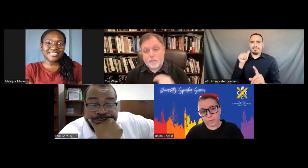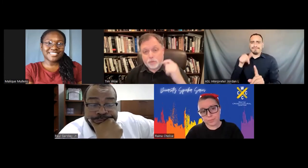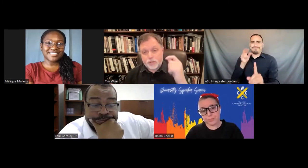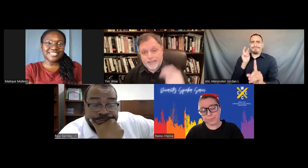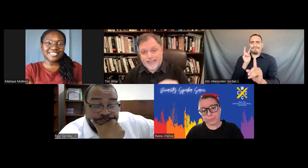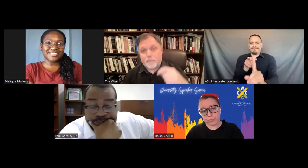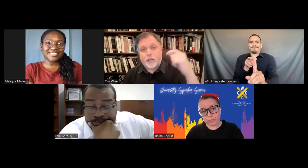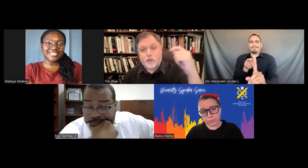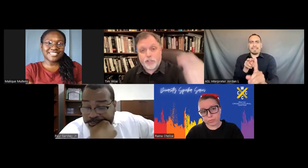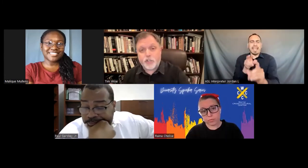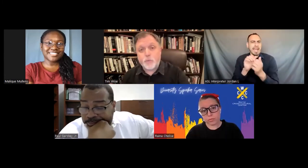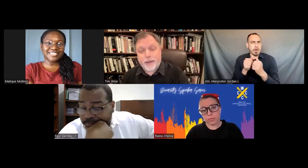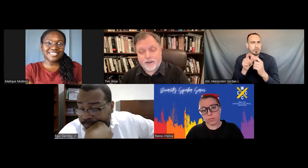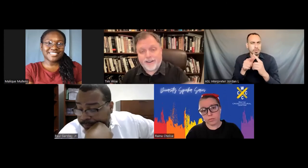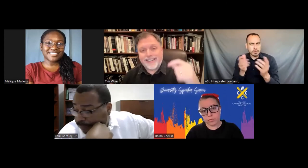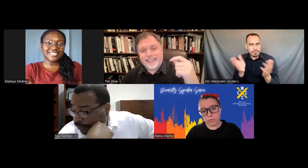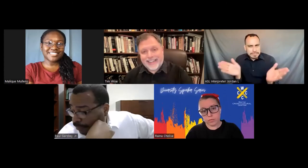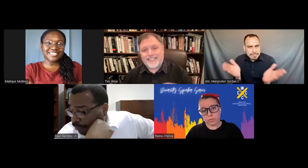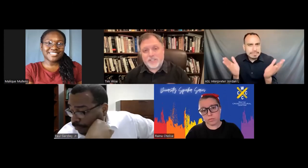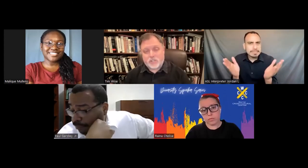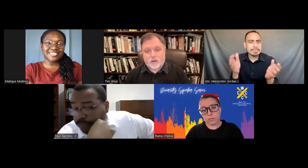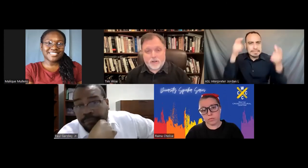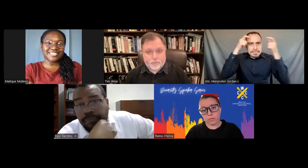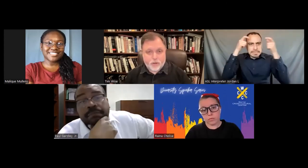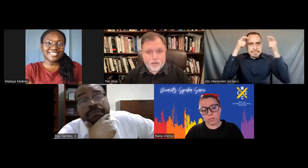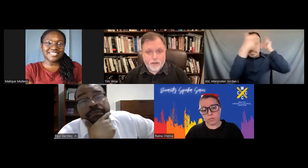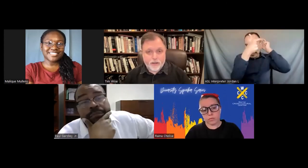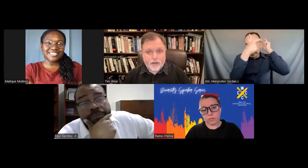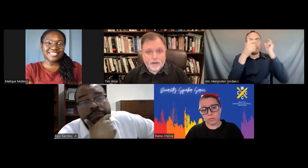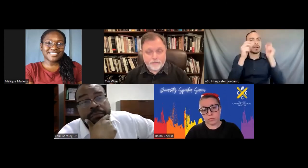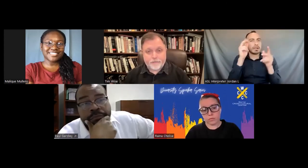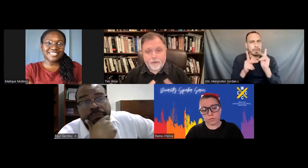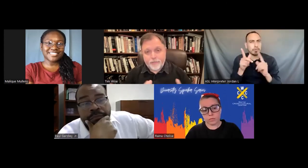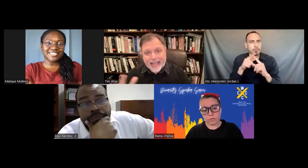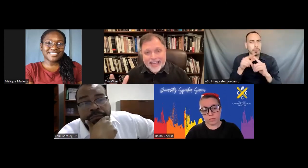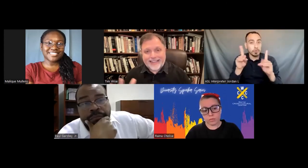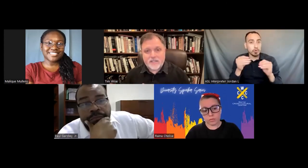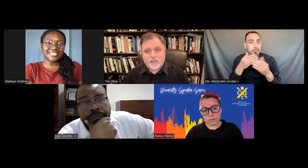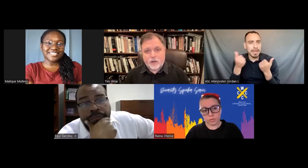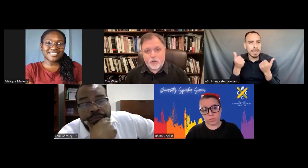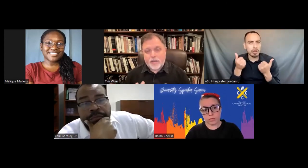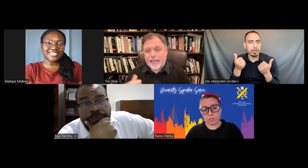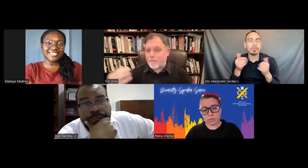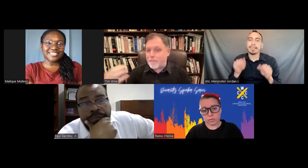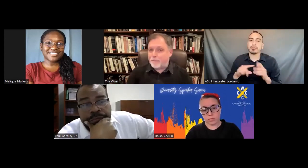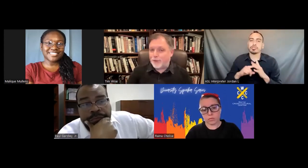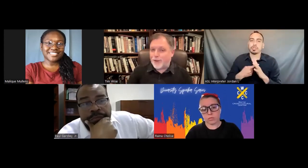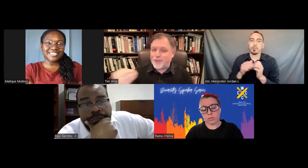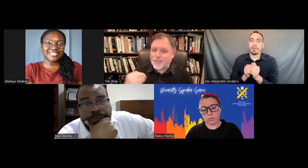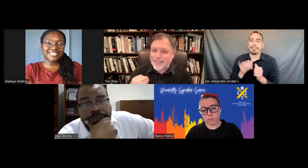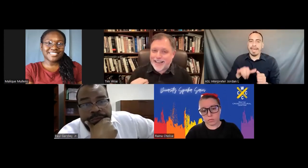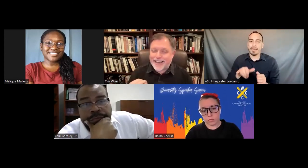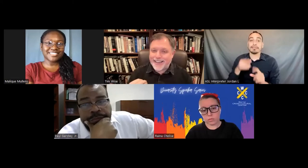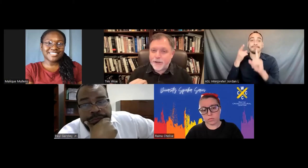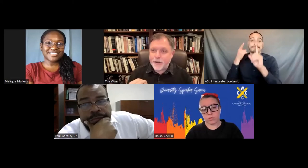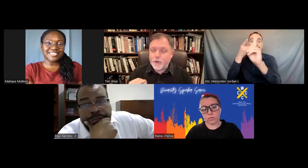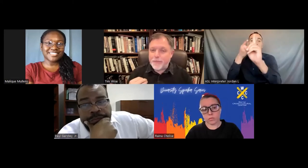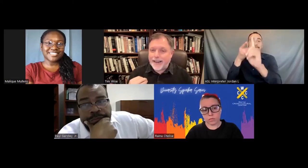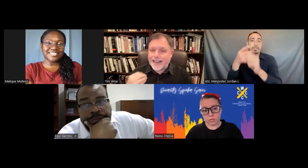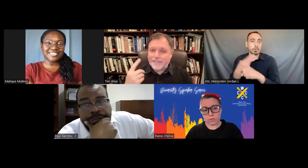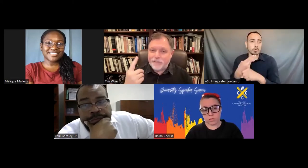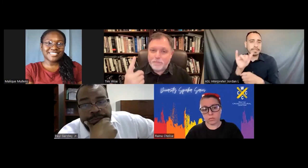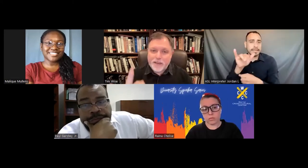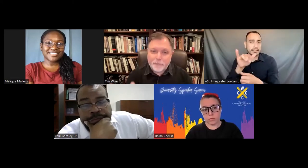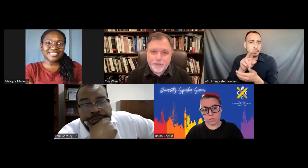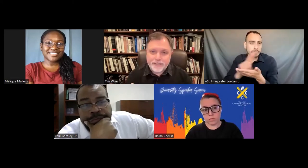to get people to think better and do better, that's the starting point. And from that, you know, you can get people on your side who